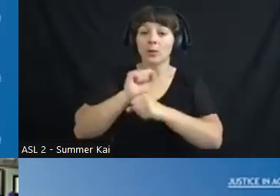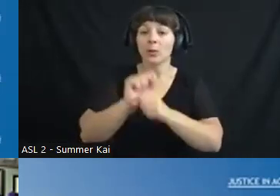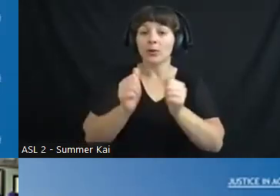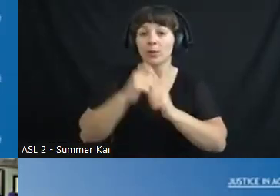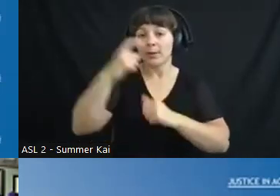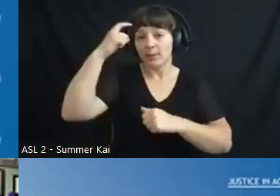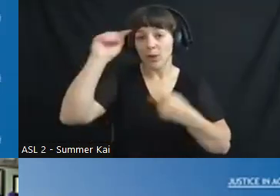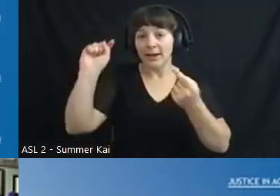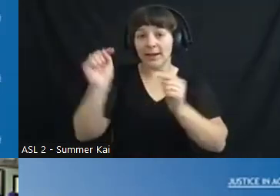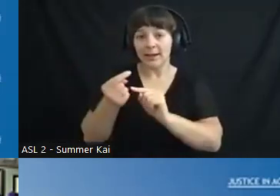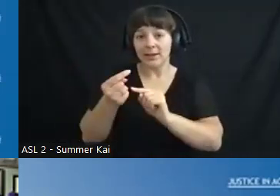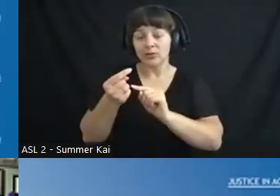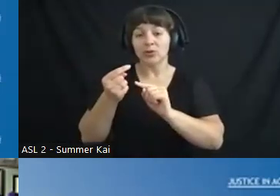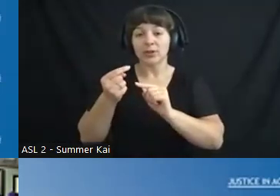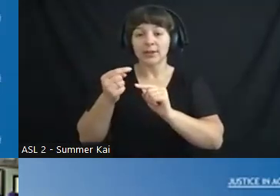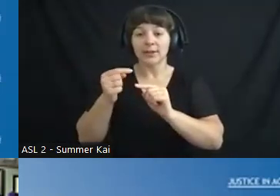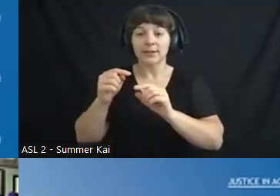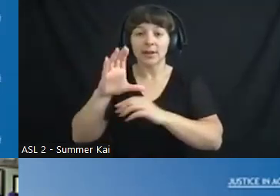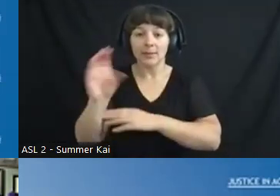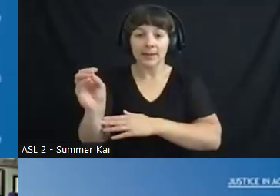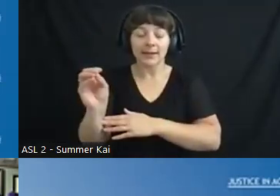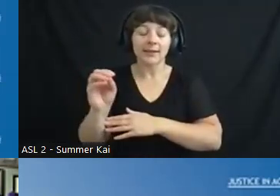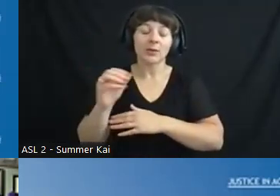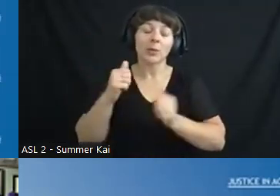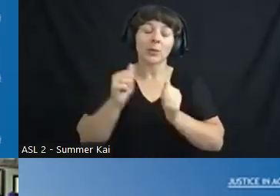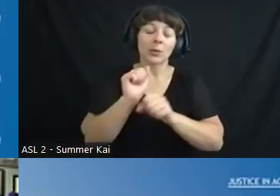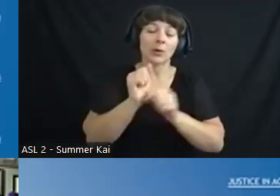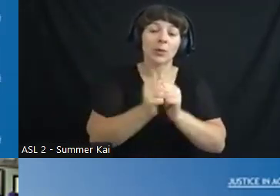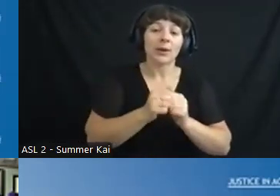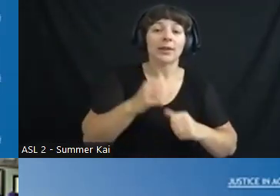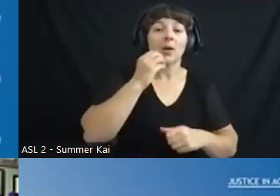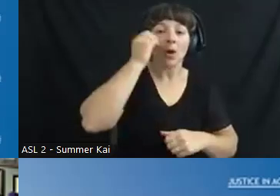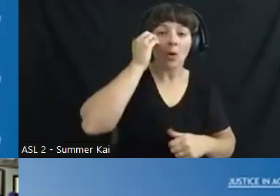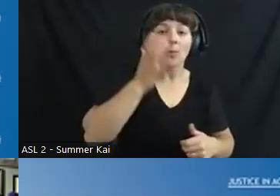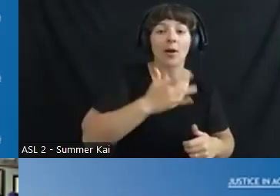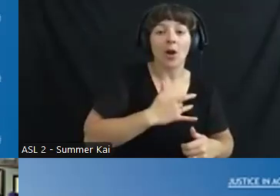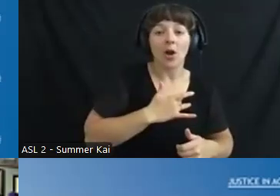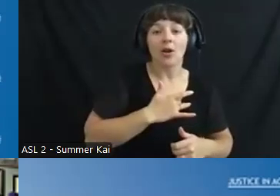Injury Coalition, worked with Home and Heart to house a